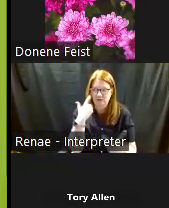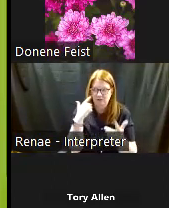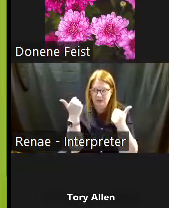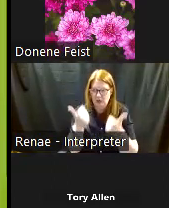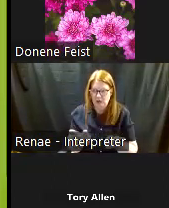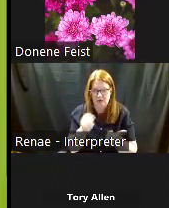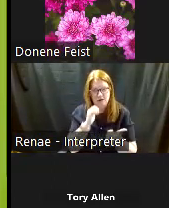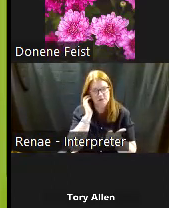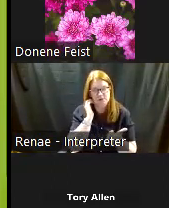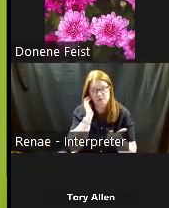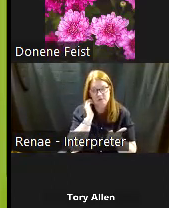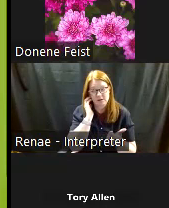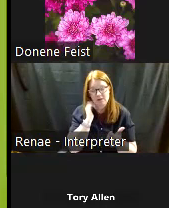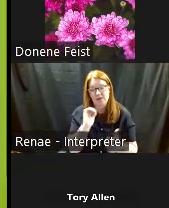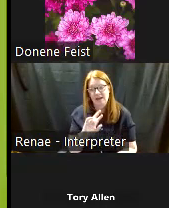in that right ear.